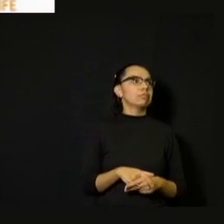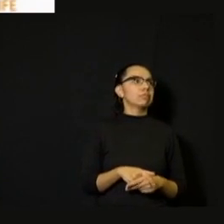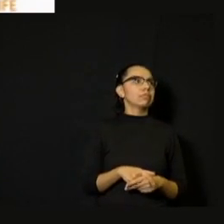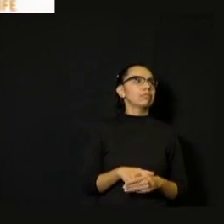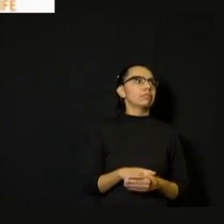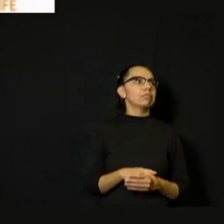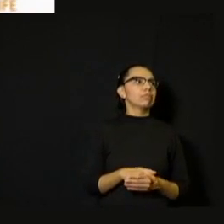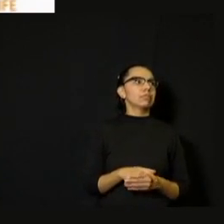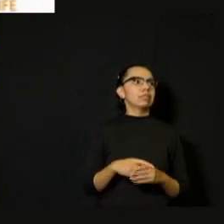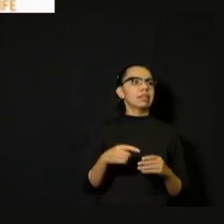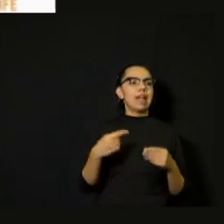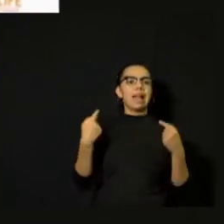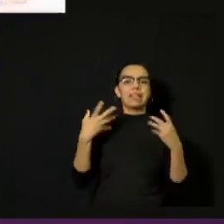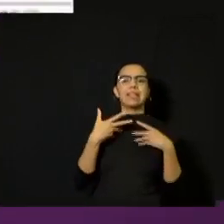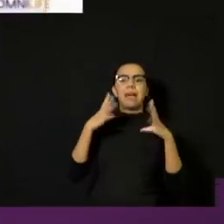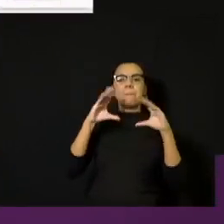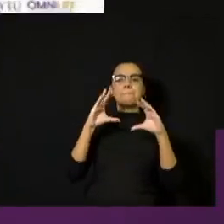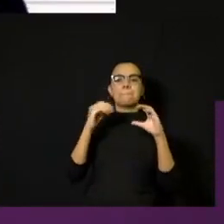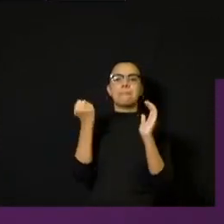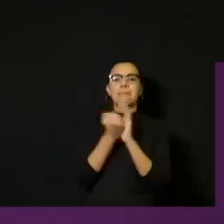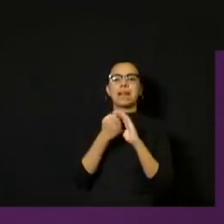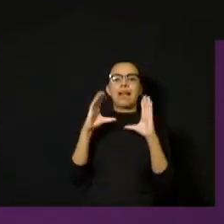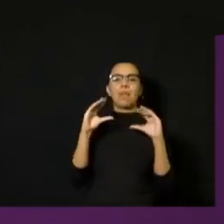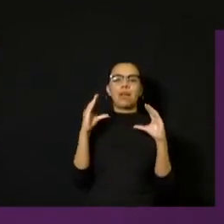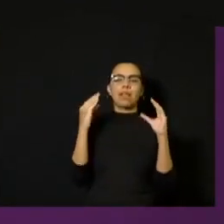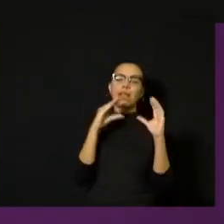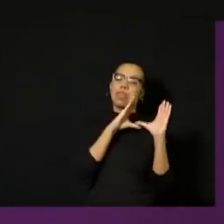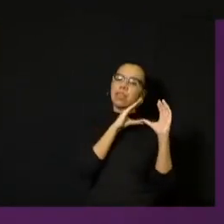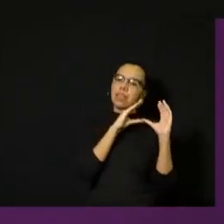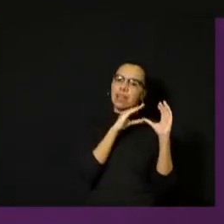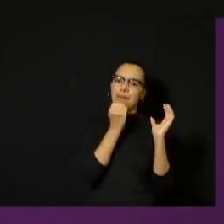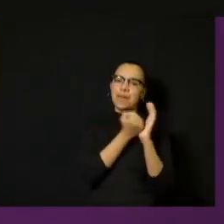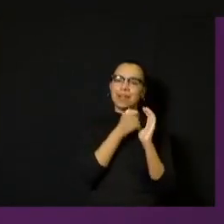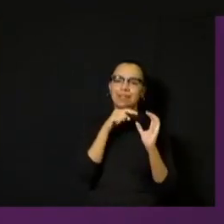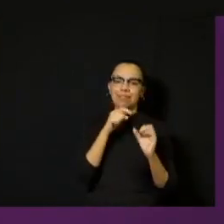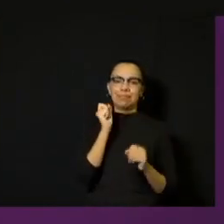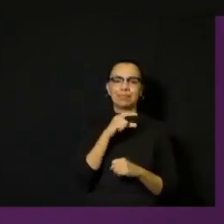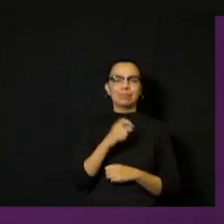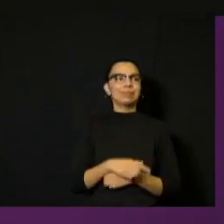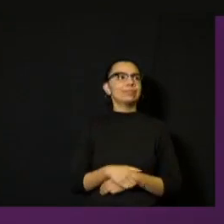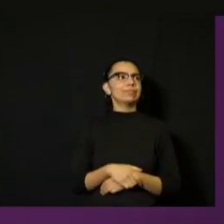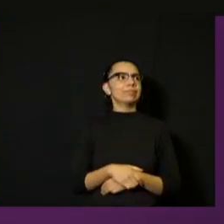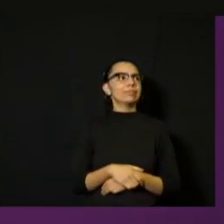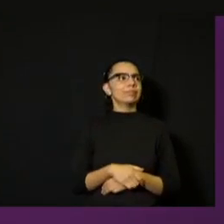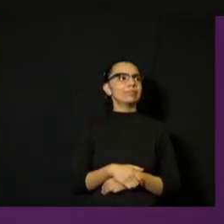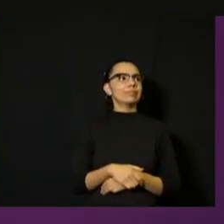you still have the pillow on your face. Nothing.